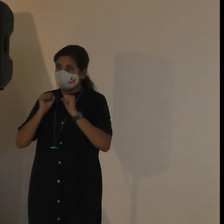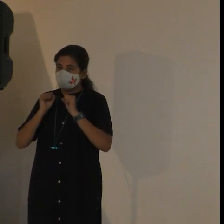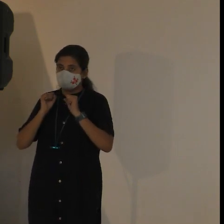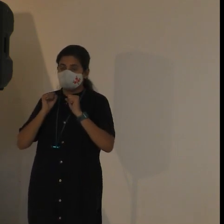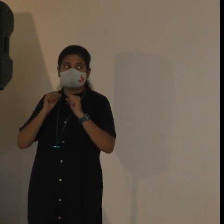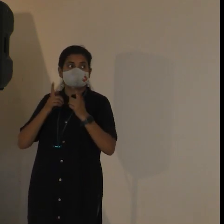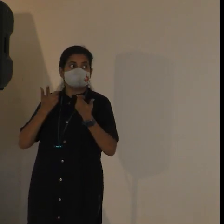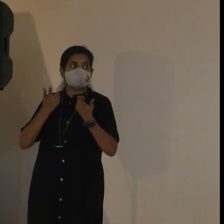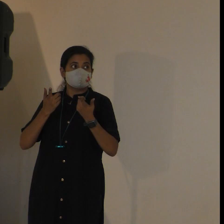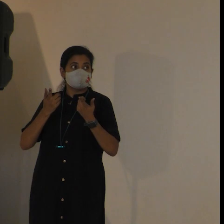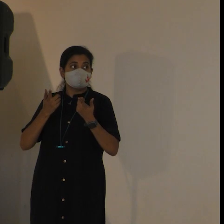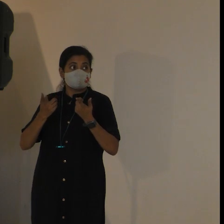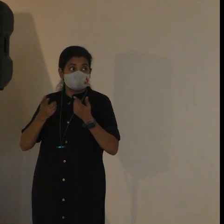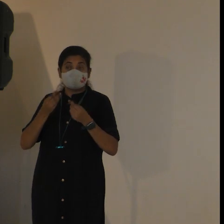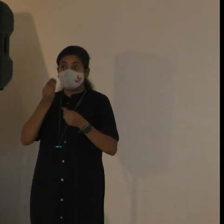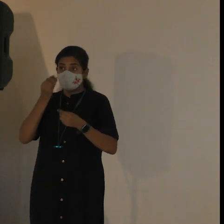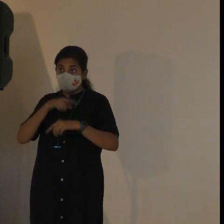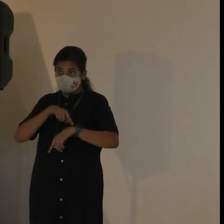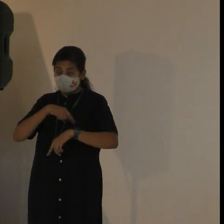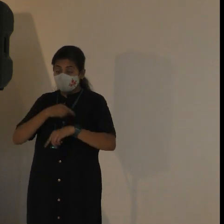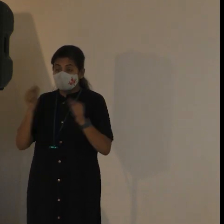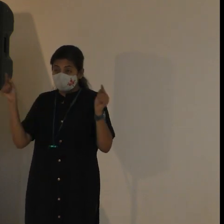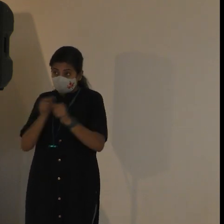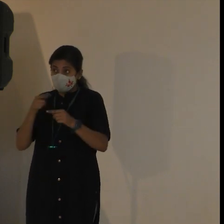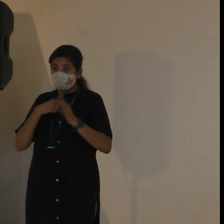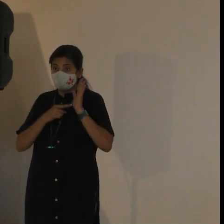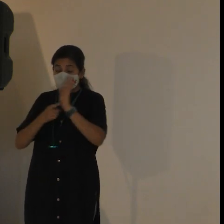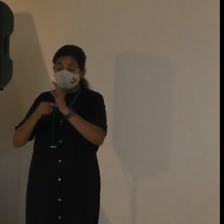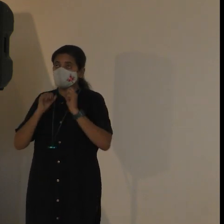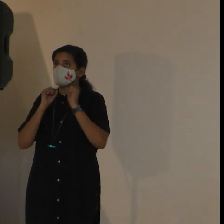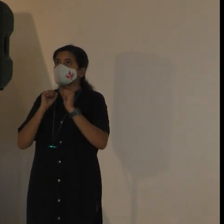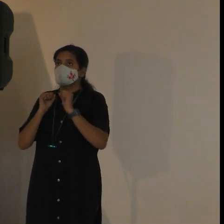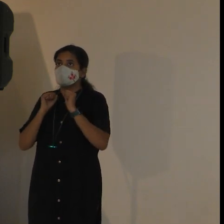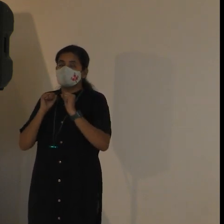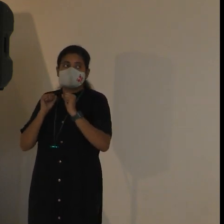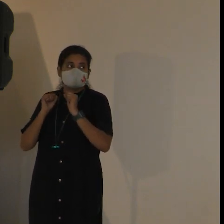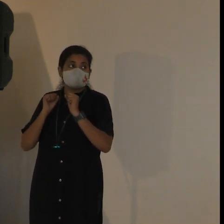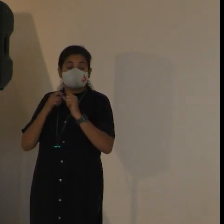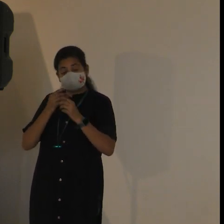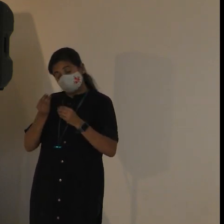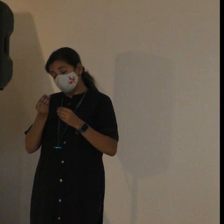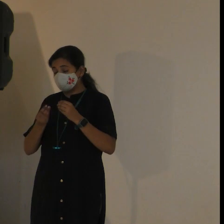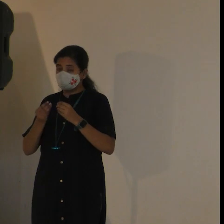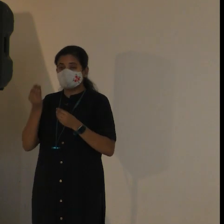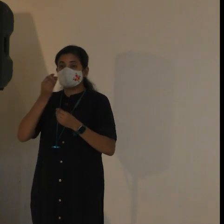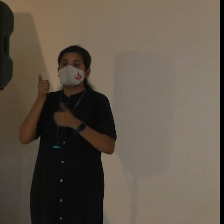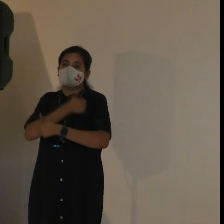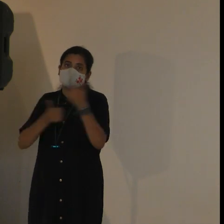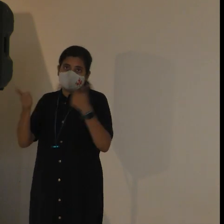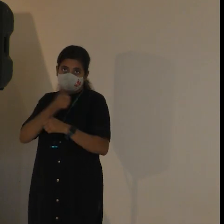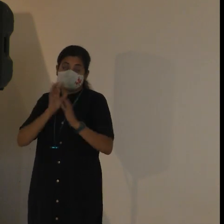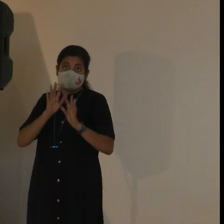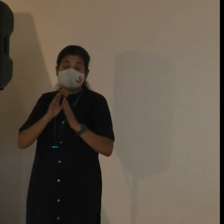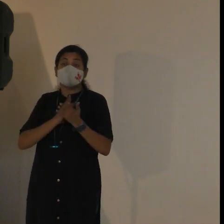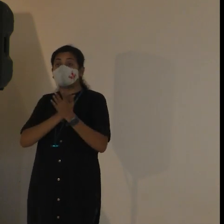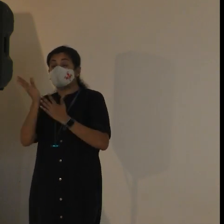this into just a few minutes. What do you pick out? It was quite challenging to write this. And